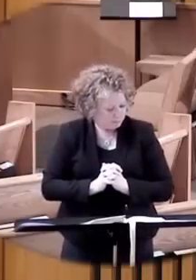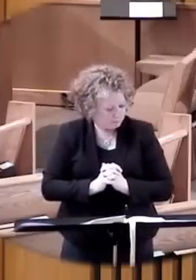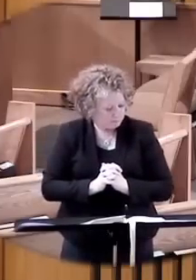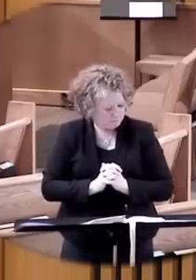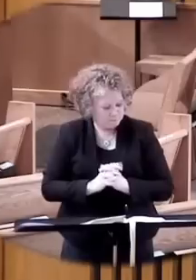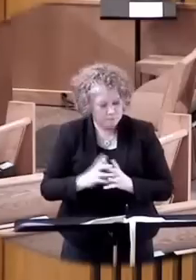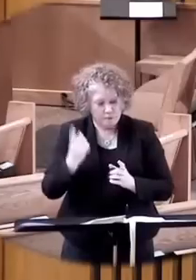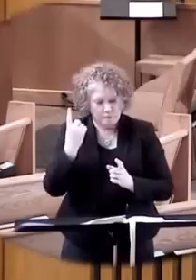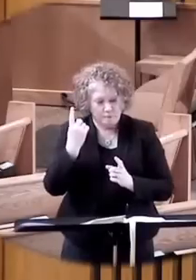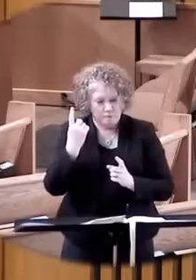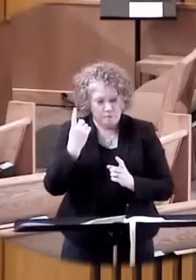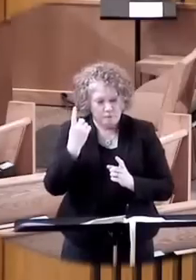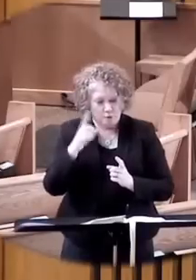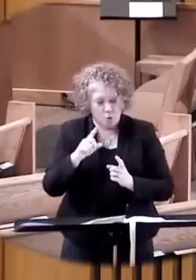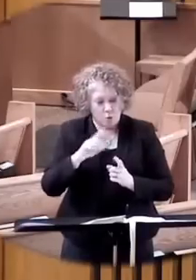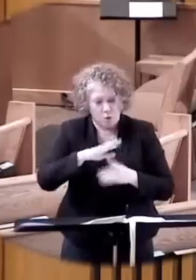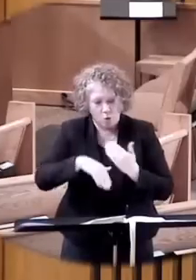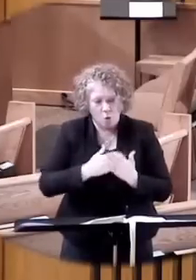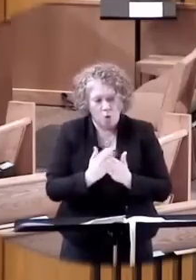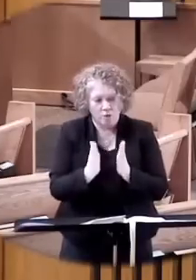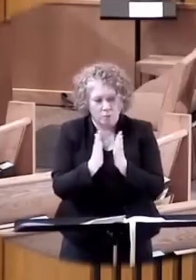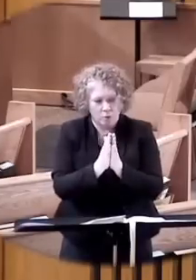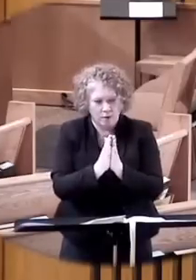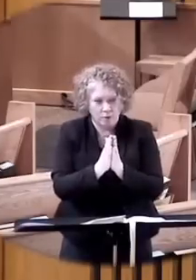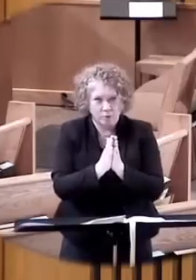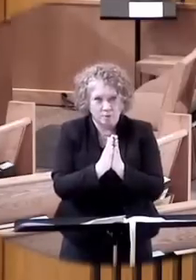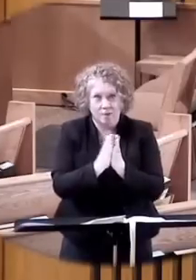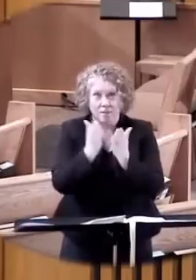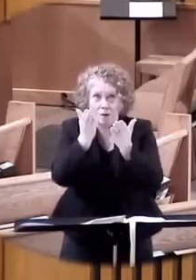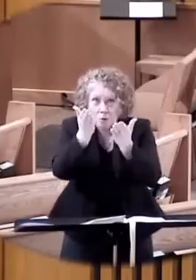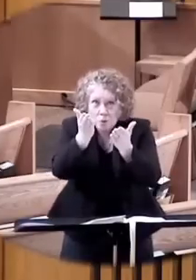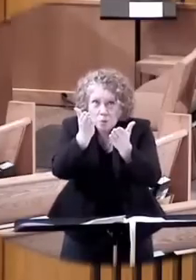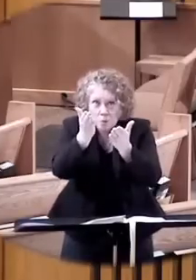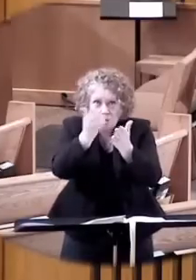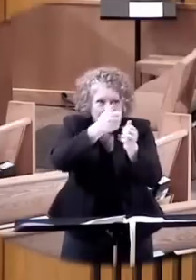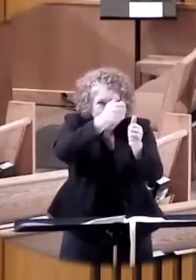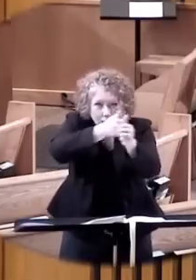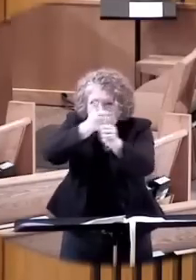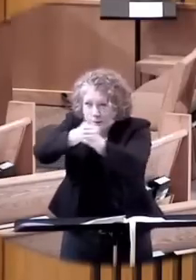For all those prayers we hold deep within our hearts,